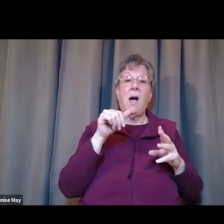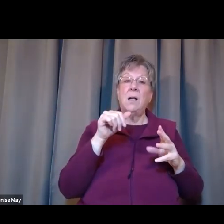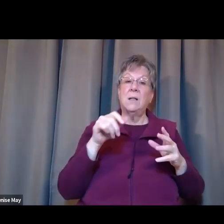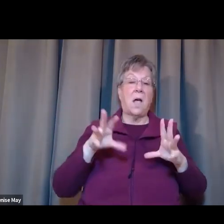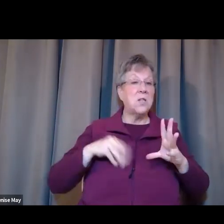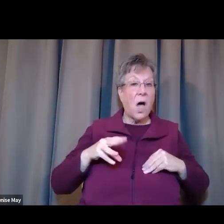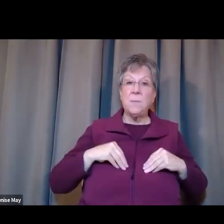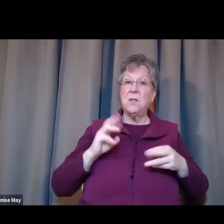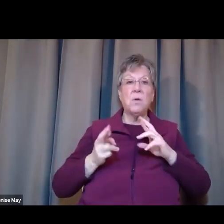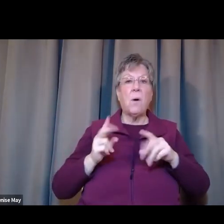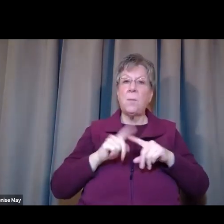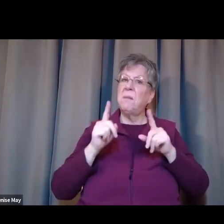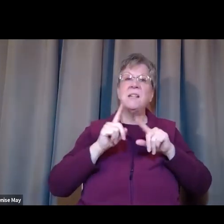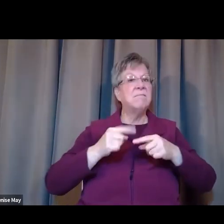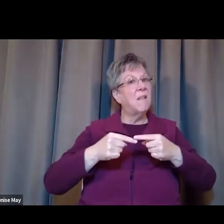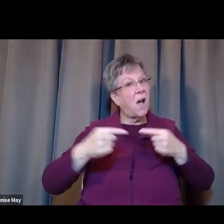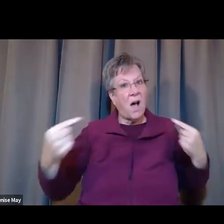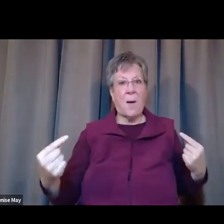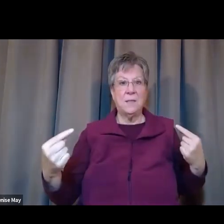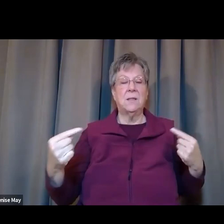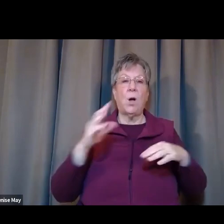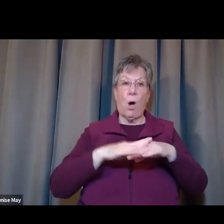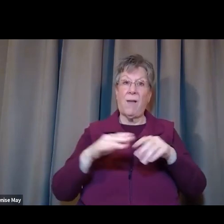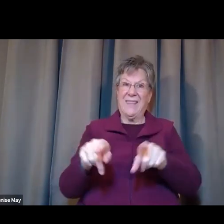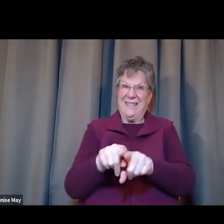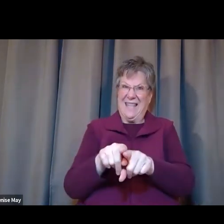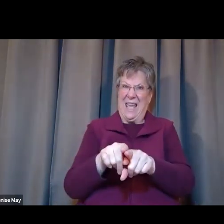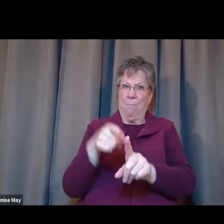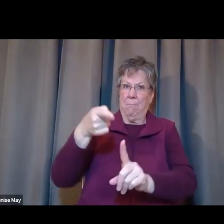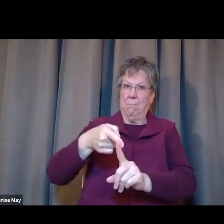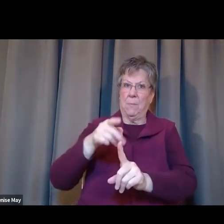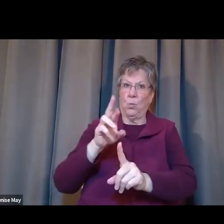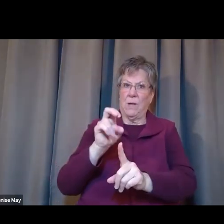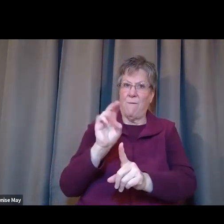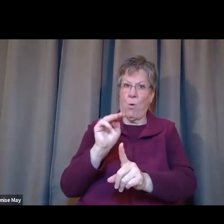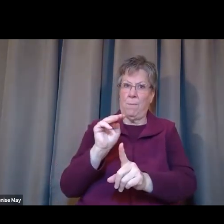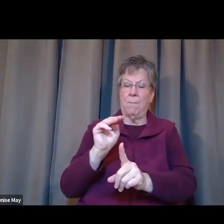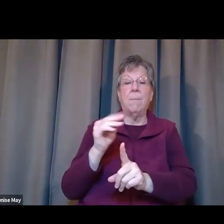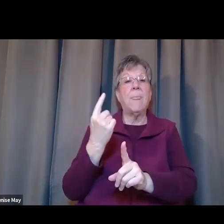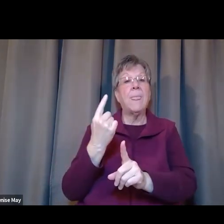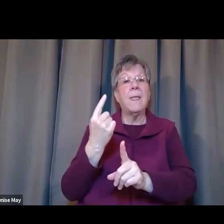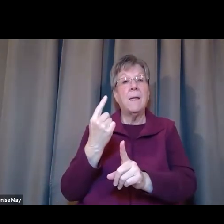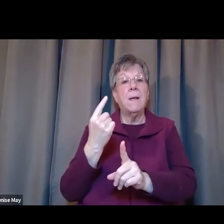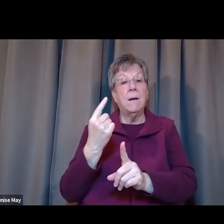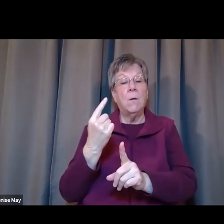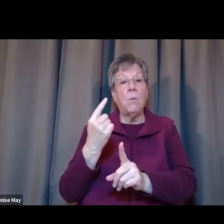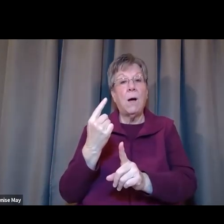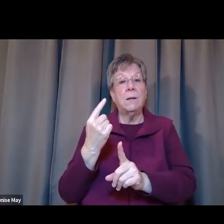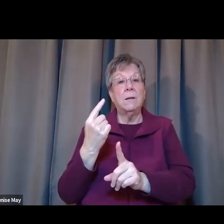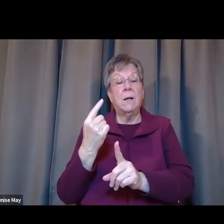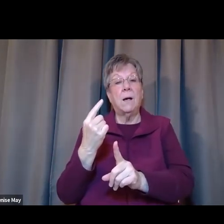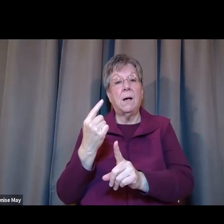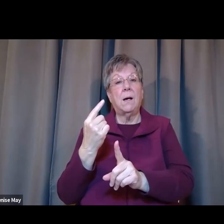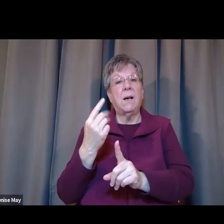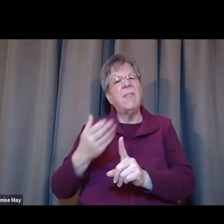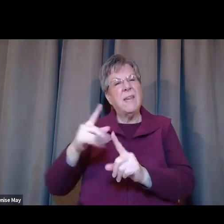reforms, but different directions on the same reforms. And one of the notable features of the progressive view, and something